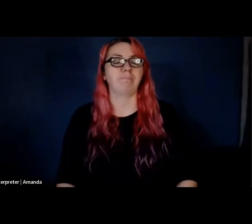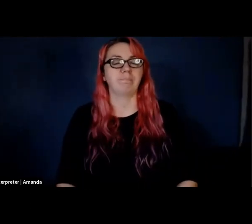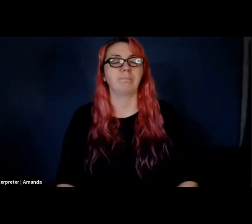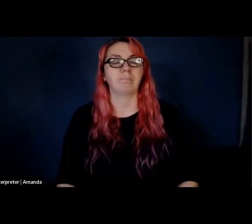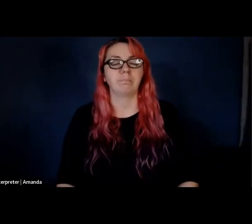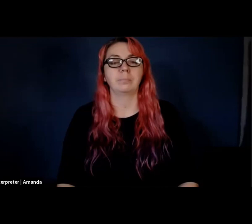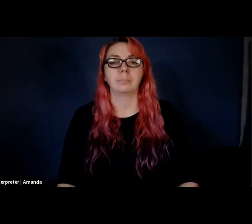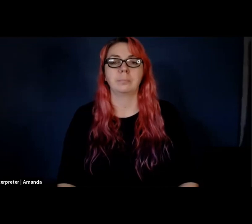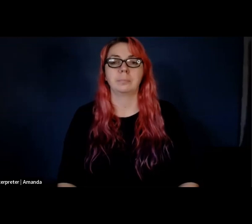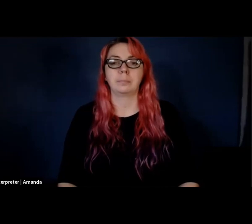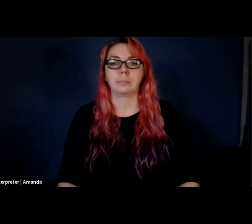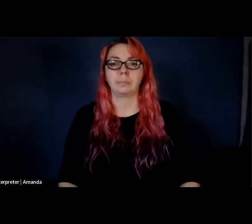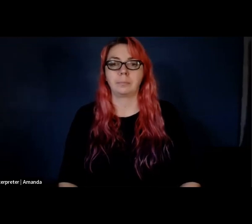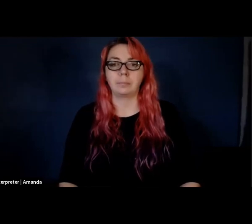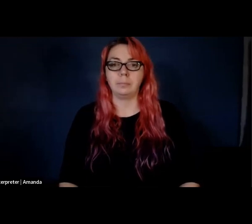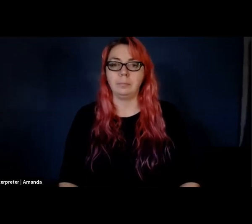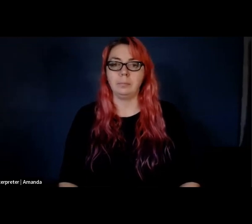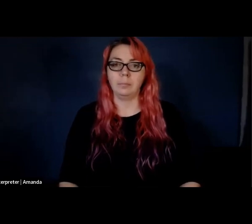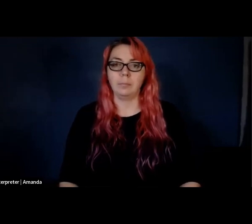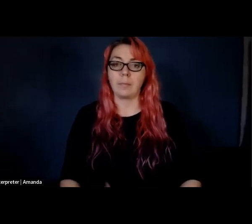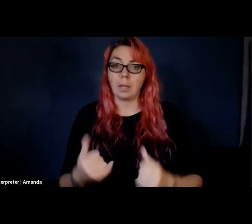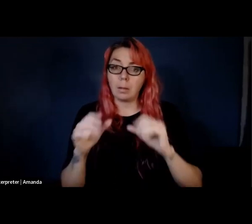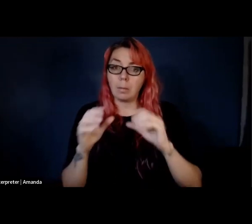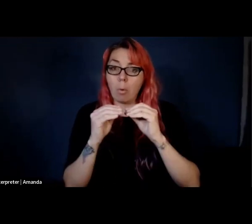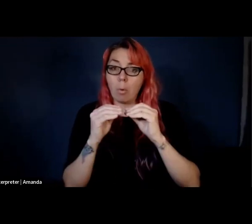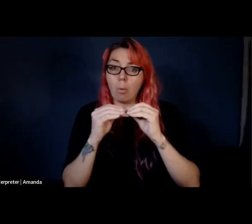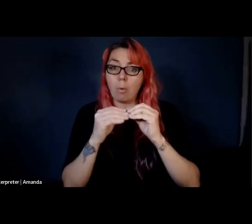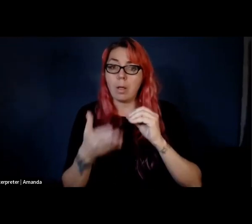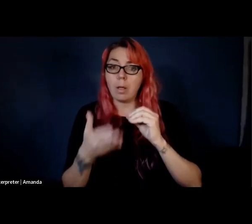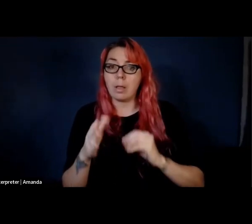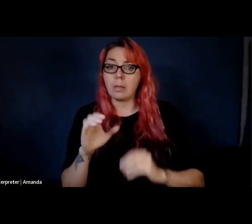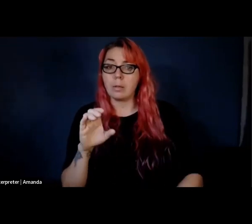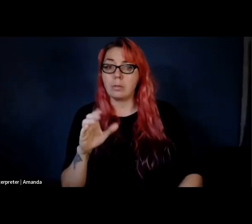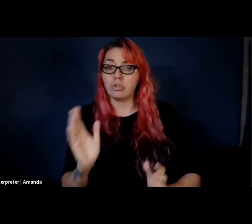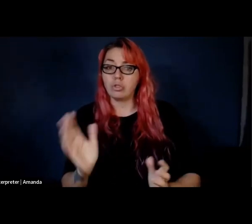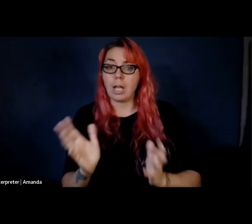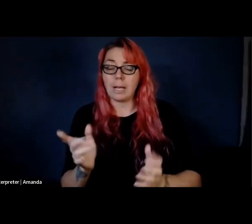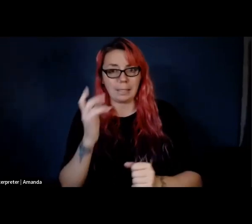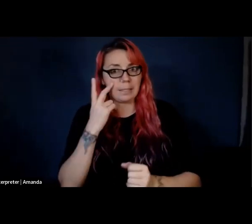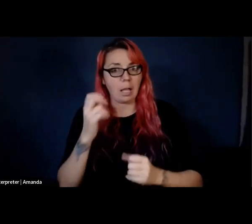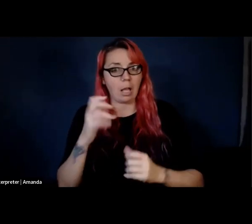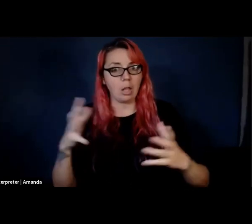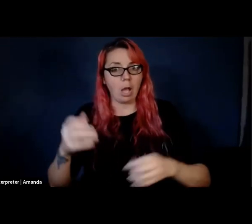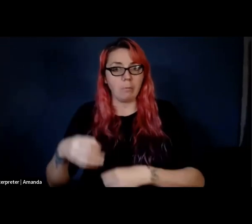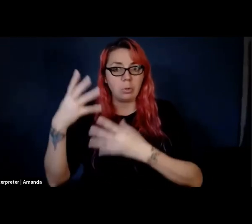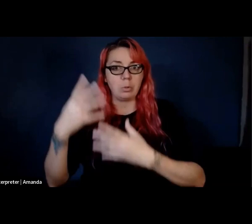And again, if there's anything in the chat to comment on, let me know. There's a lot coming in, I'm seeing.